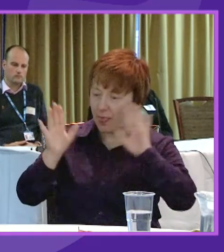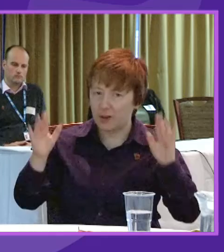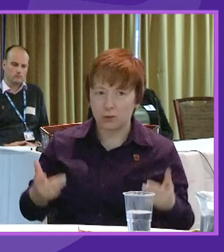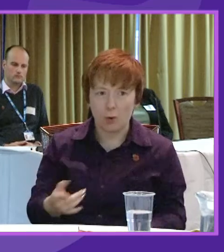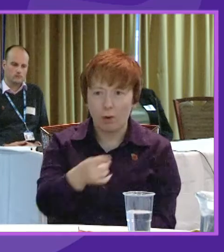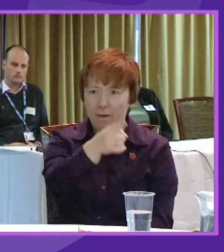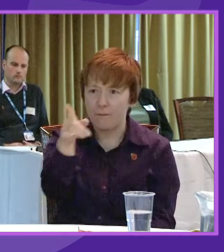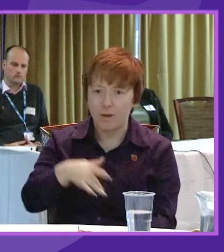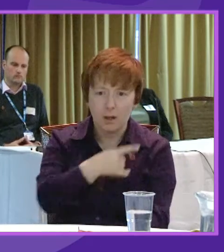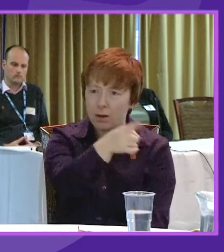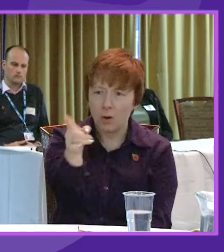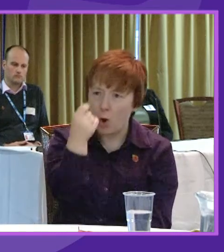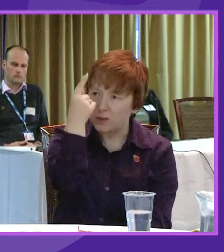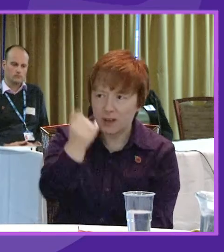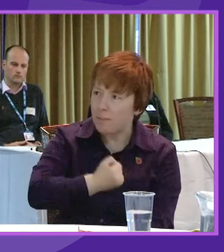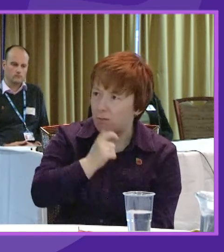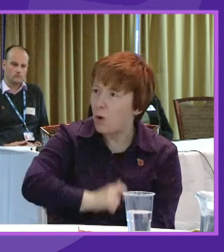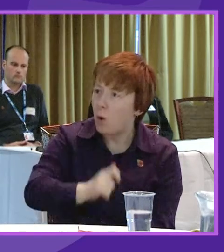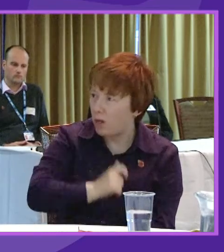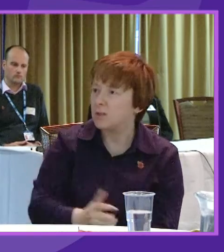and understanding of the PWP role.